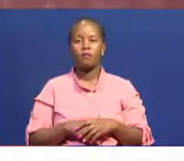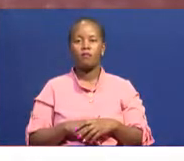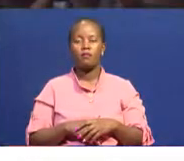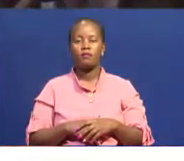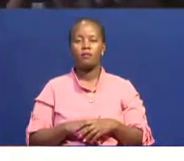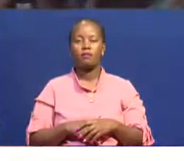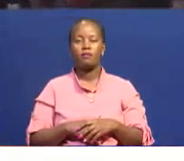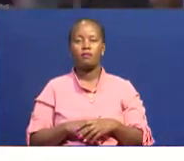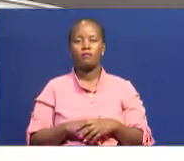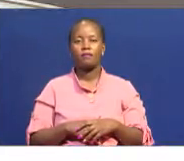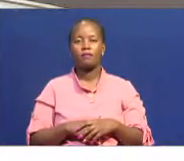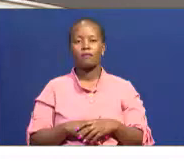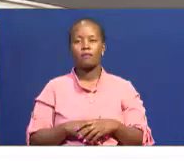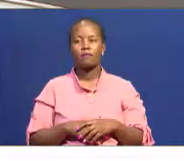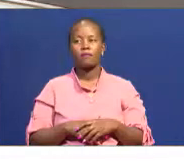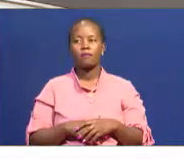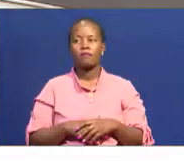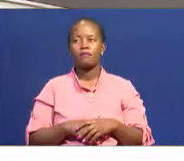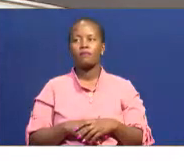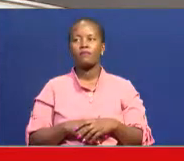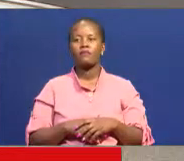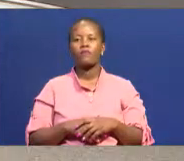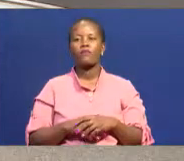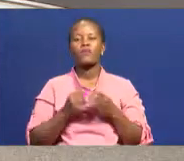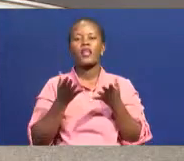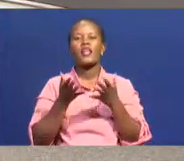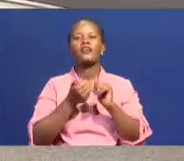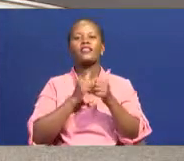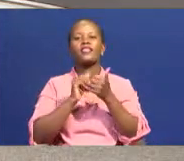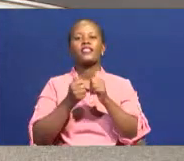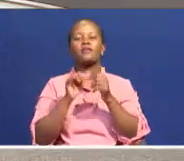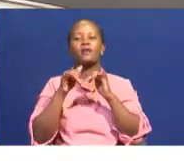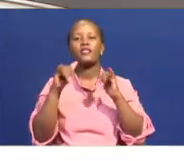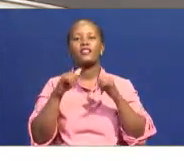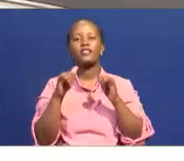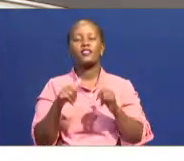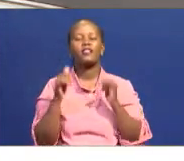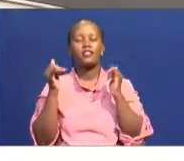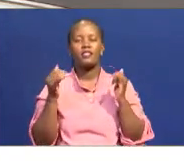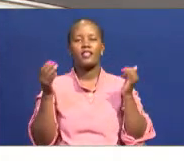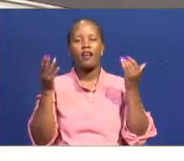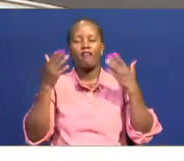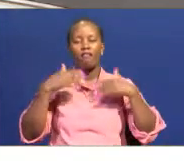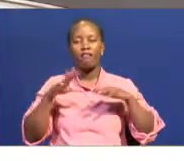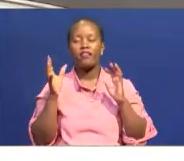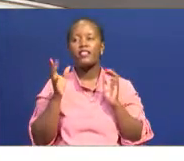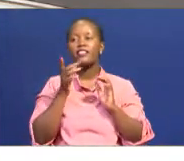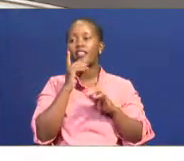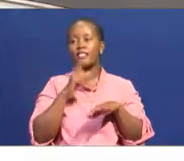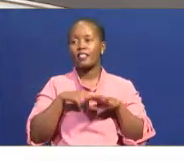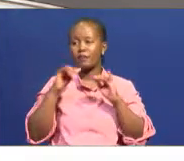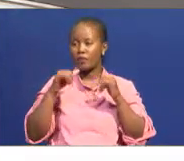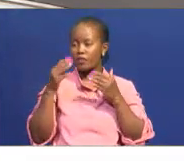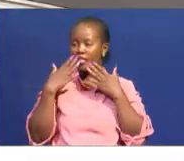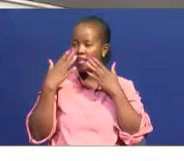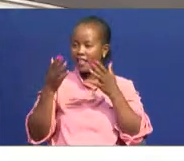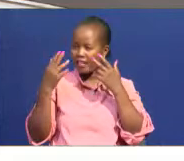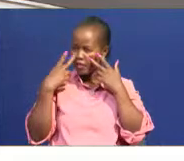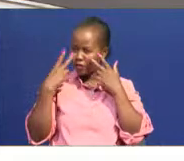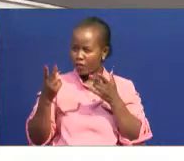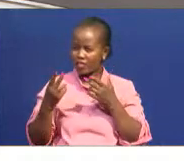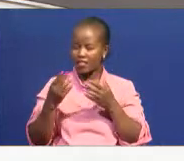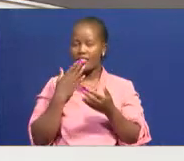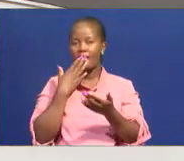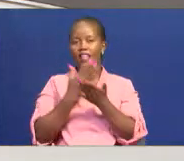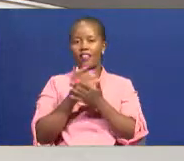for the greatest 1500. And on that sporting note, we have come to the end of Channel 1 Lunchtime News. Thank you for your time. Thank you for